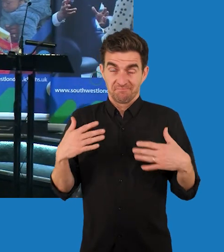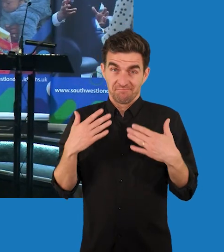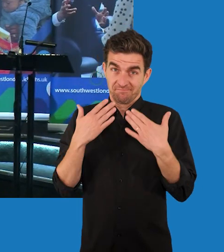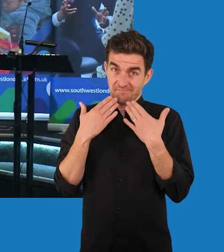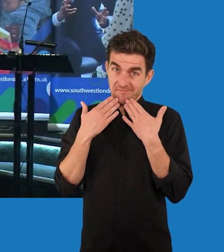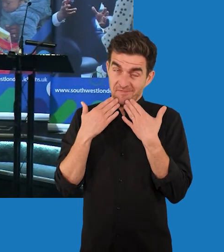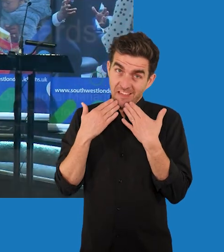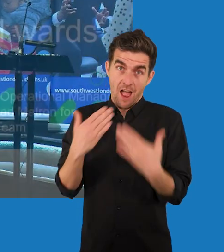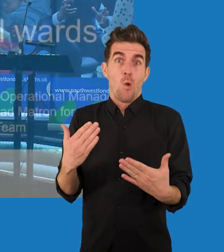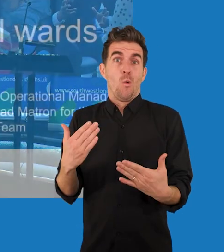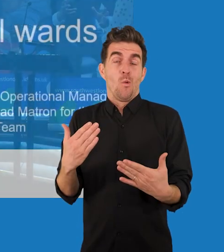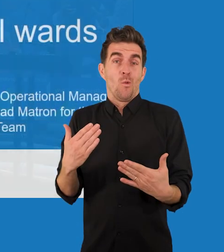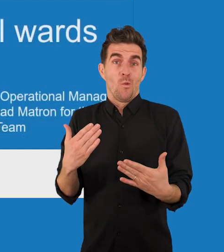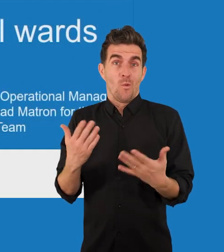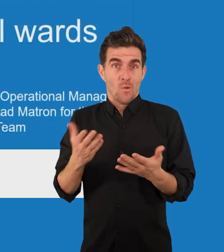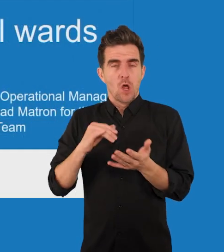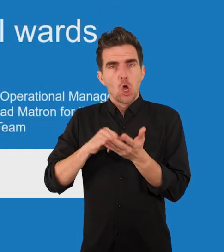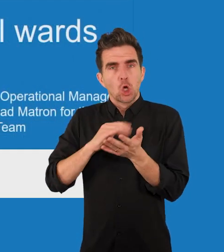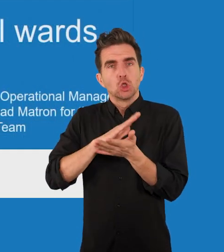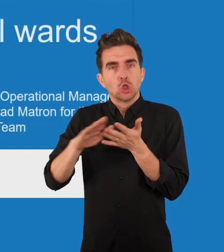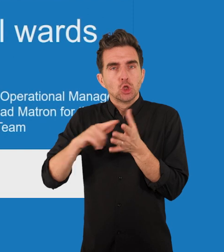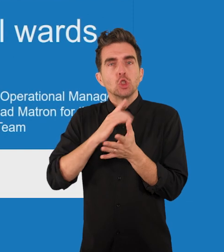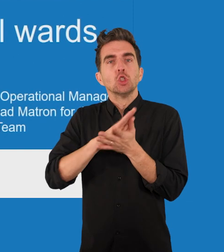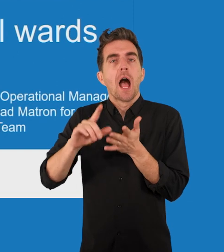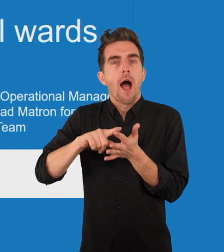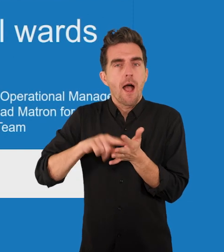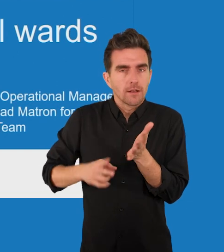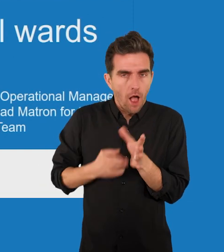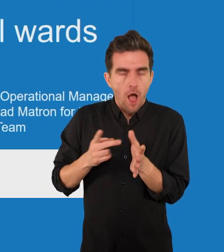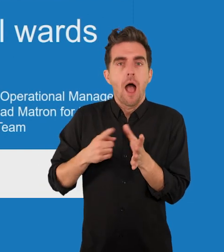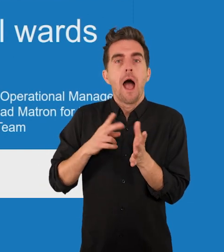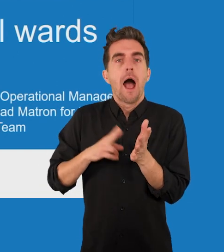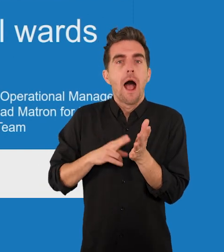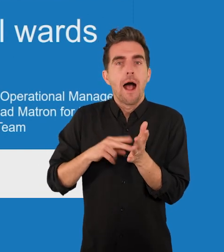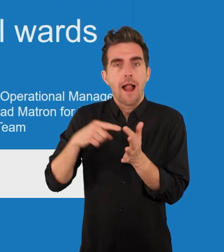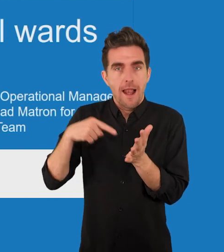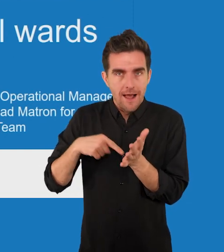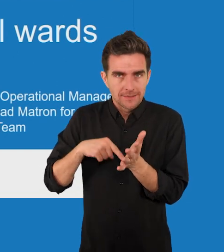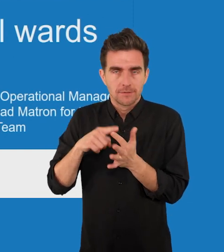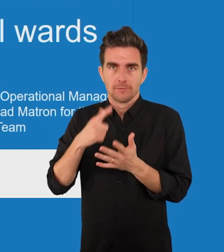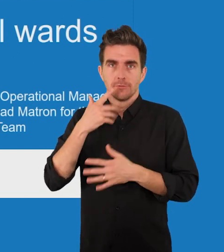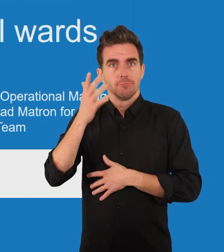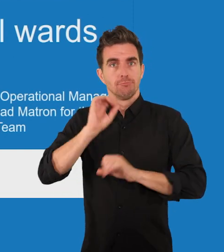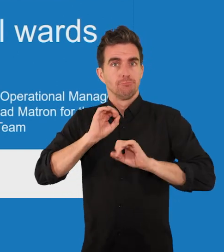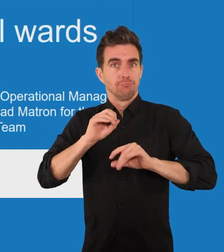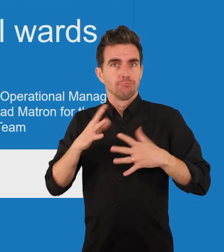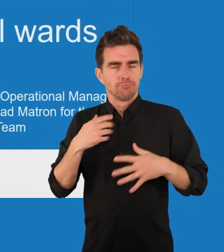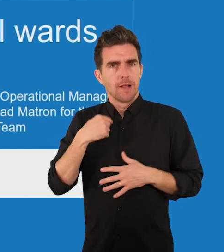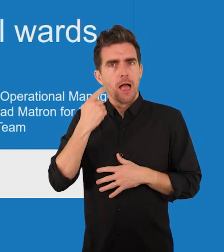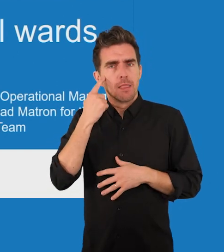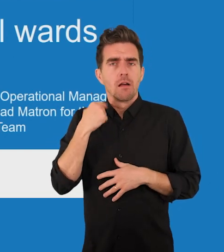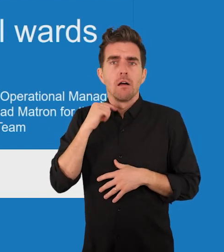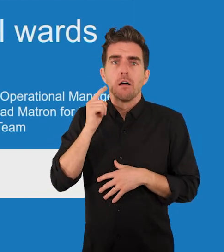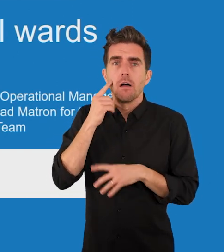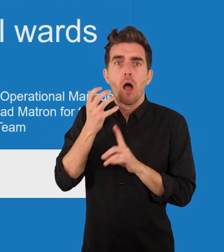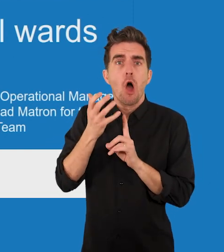So a big thank you to Shahina and Annette for that presentation. I think